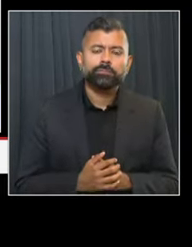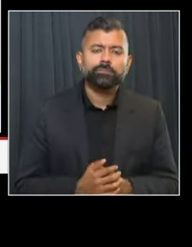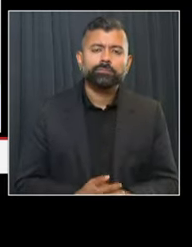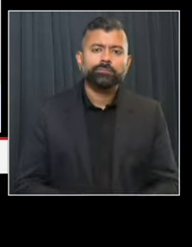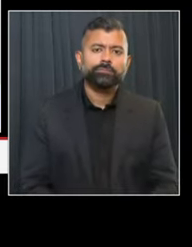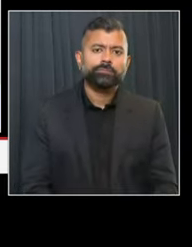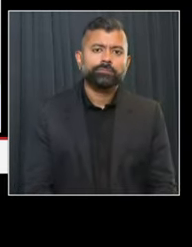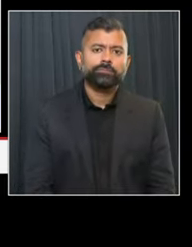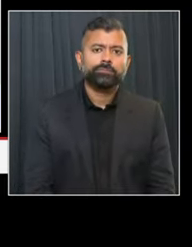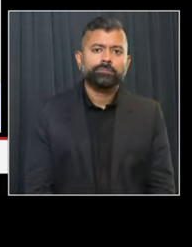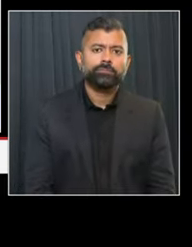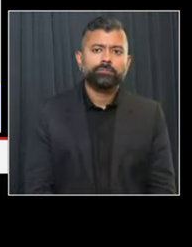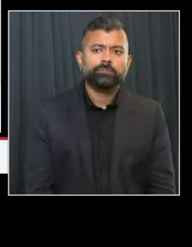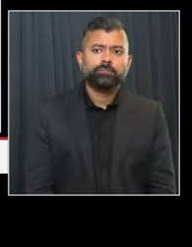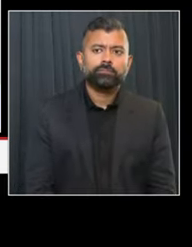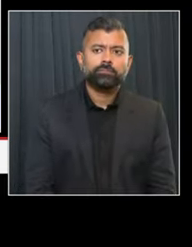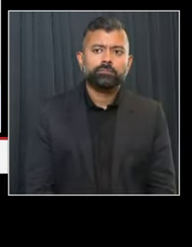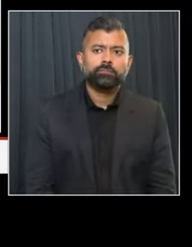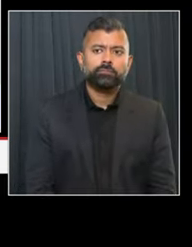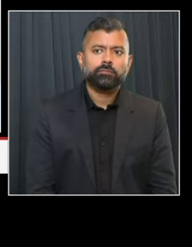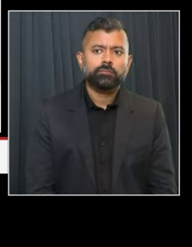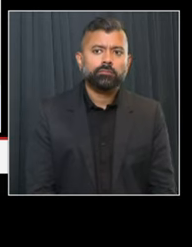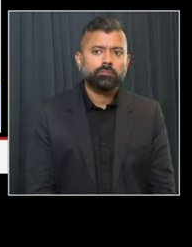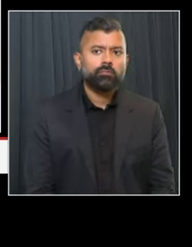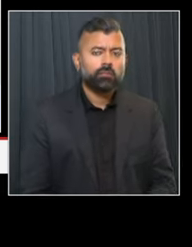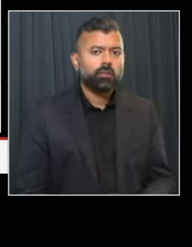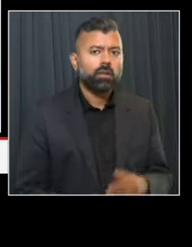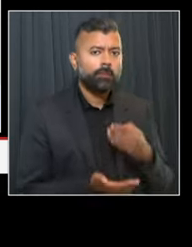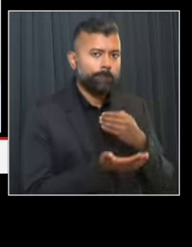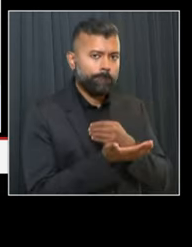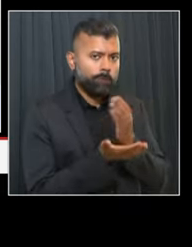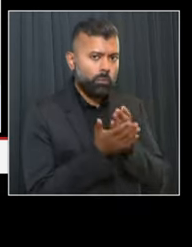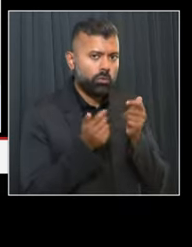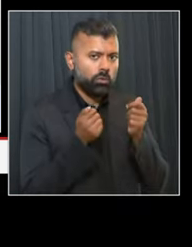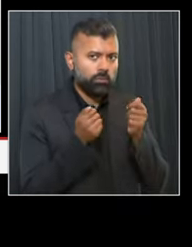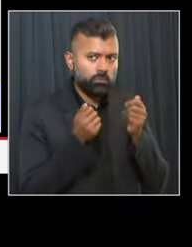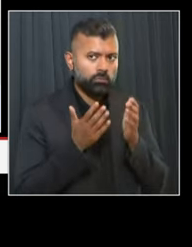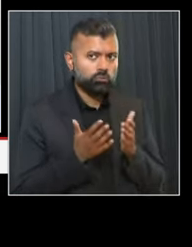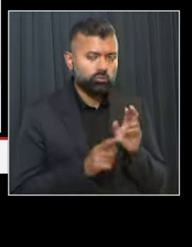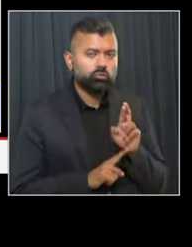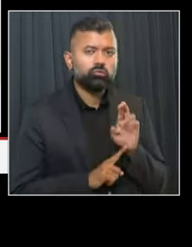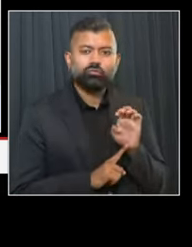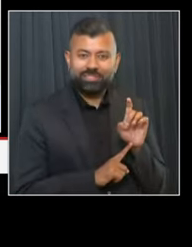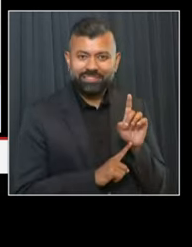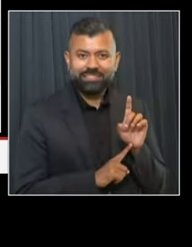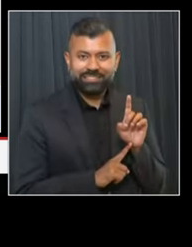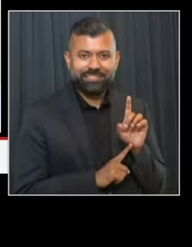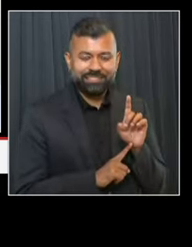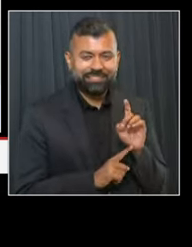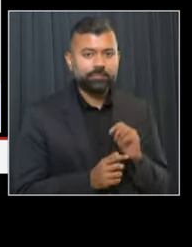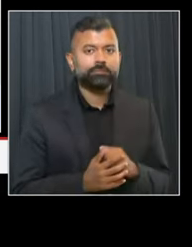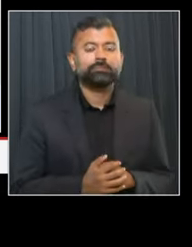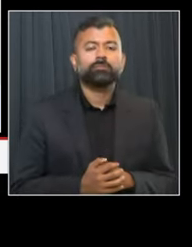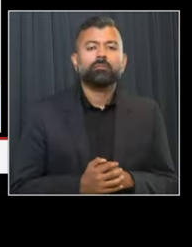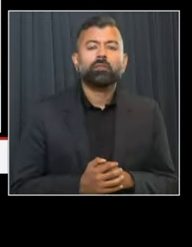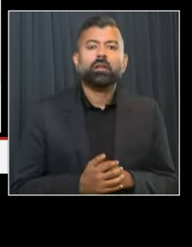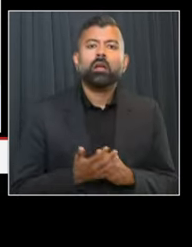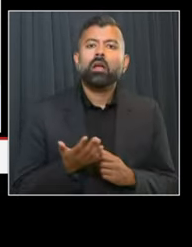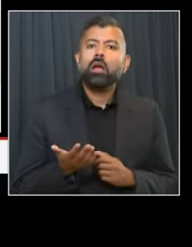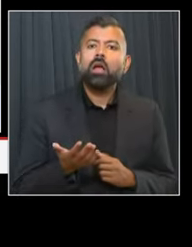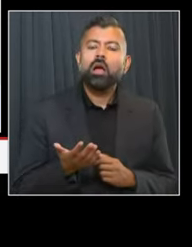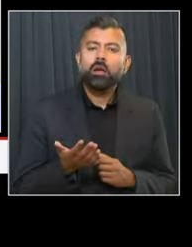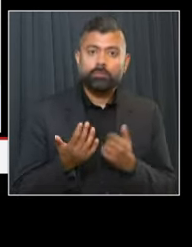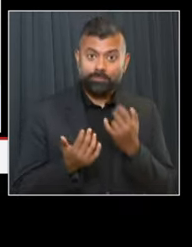And so let me just talk about sort of the 4 strategies that we use to balance the 26 budget and financial plan. So first of all,